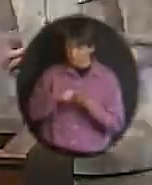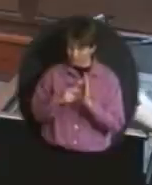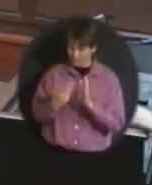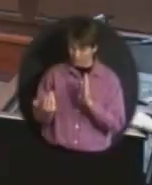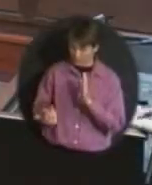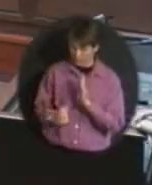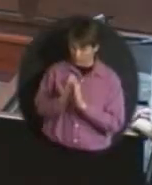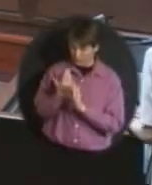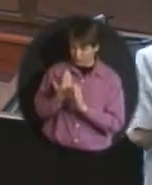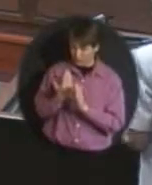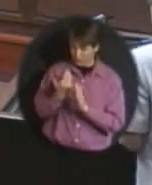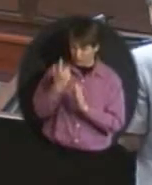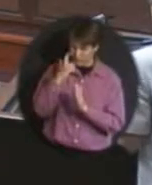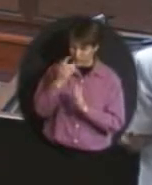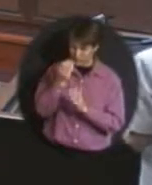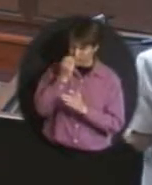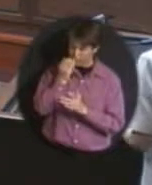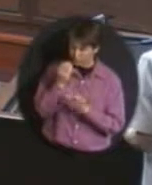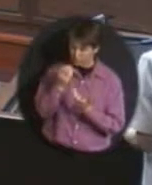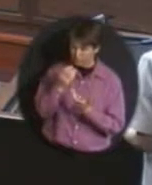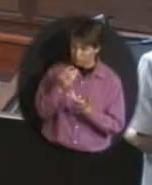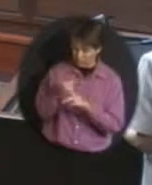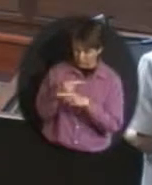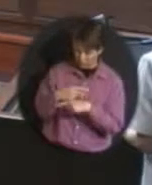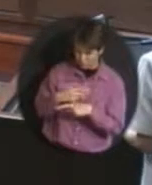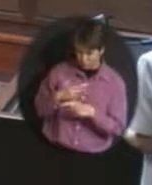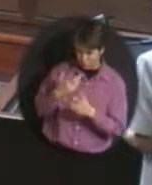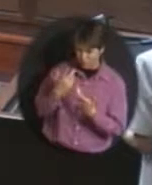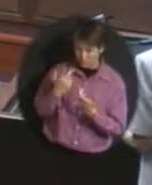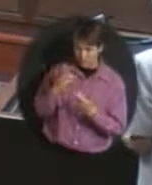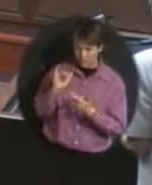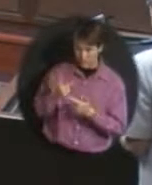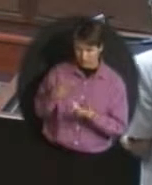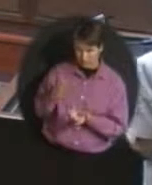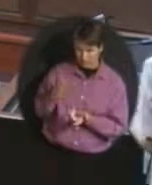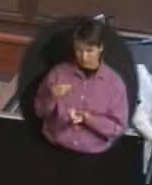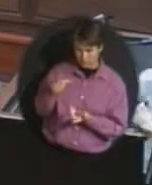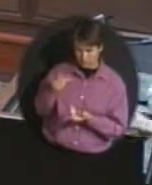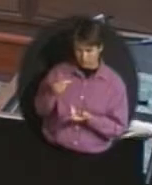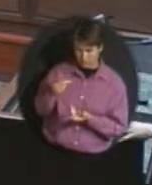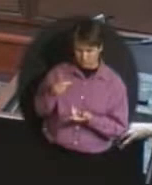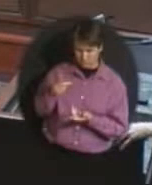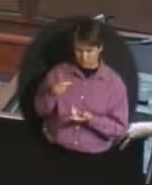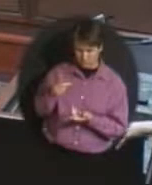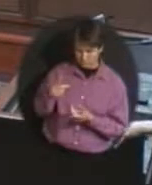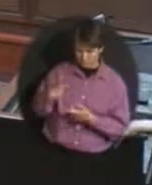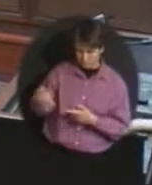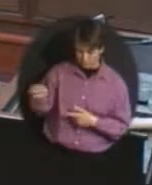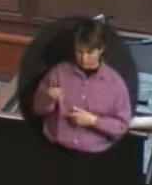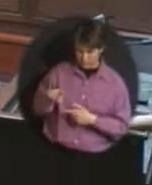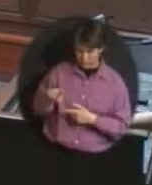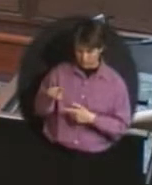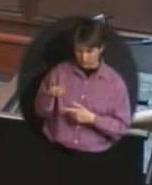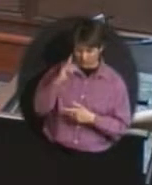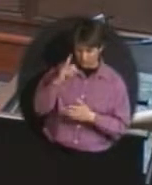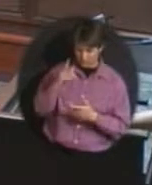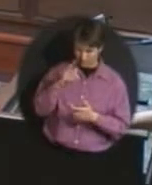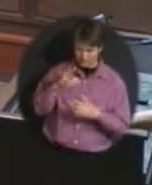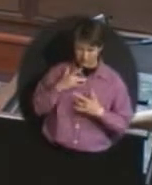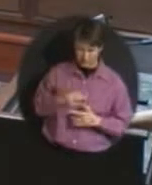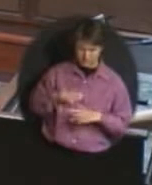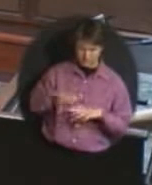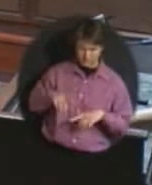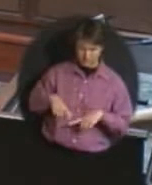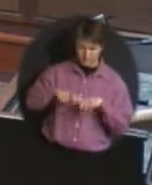effort on behalf of the Food Production Center, because typically speaking, they go into recess mode during the summer months. Is